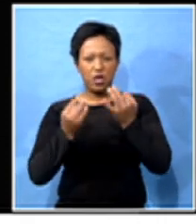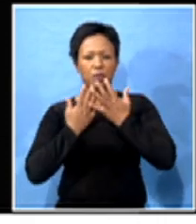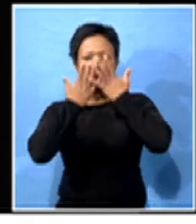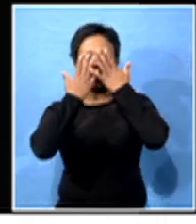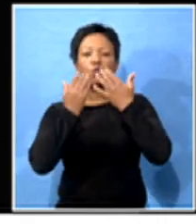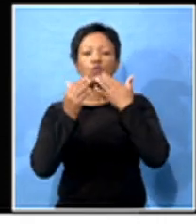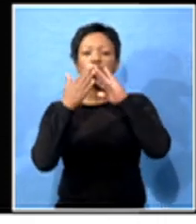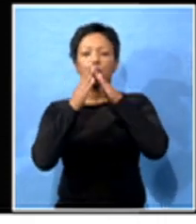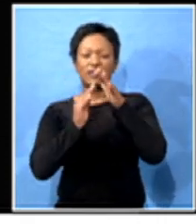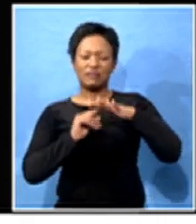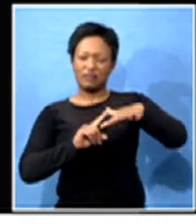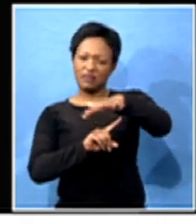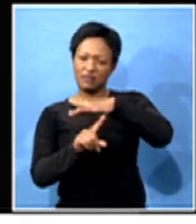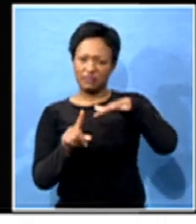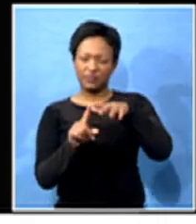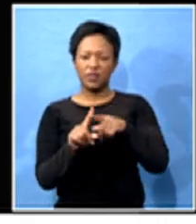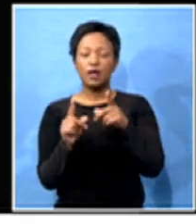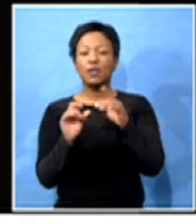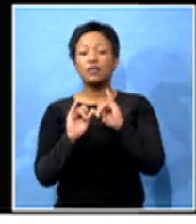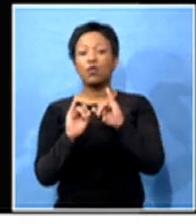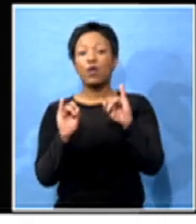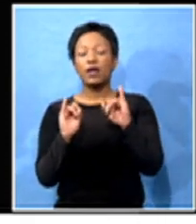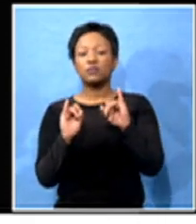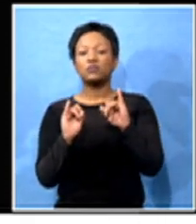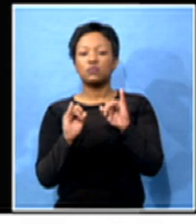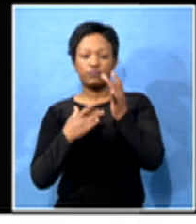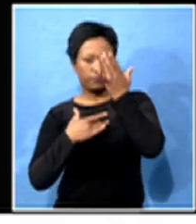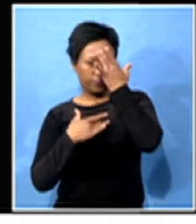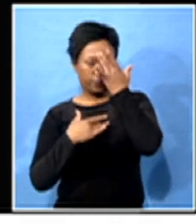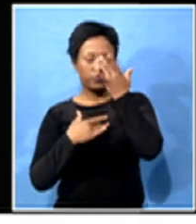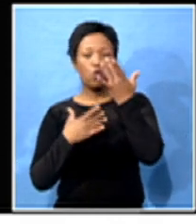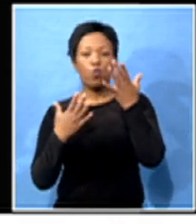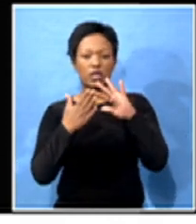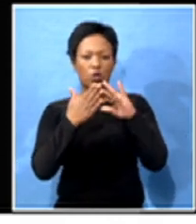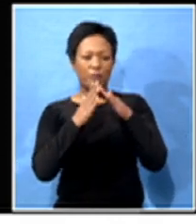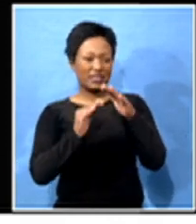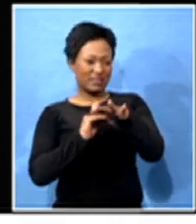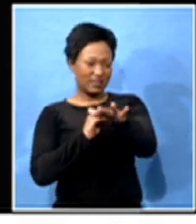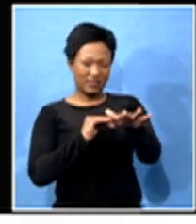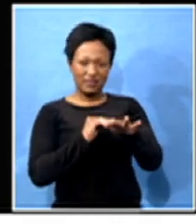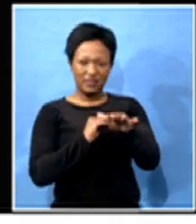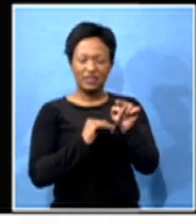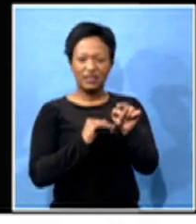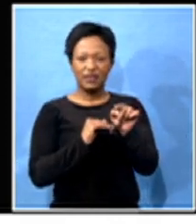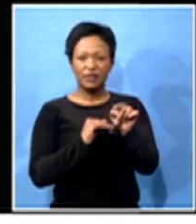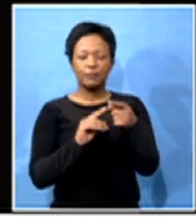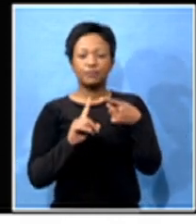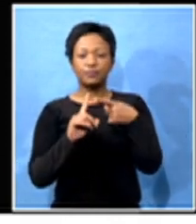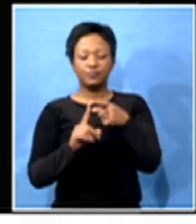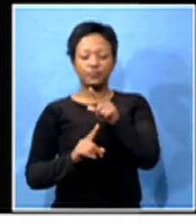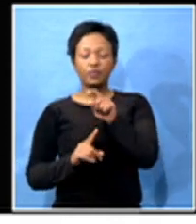communities. And the most common illnesses that are there in the community are